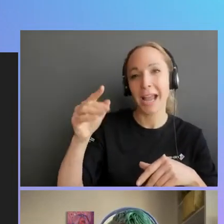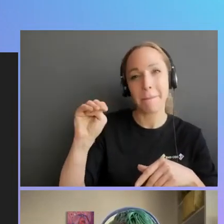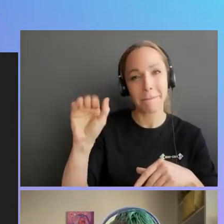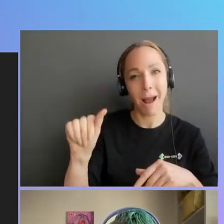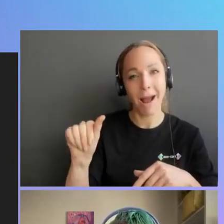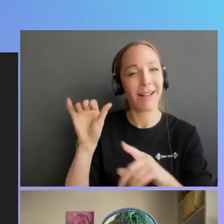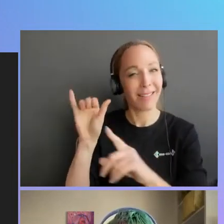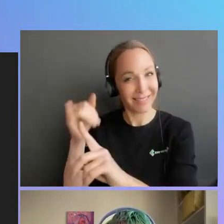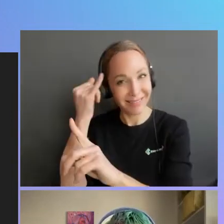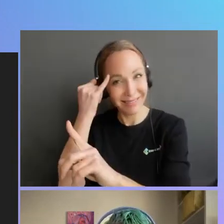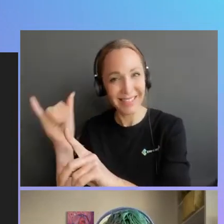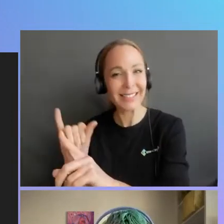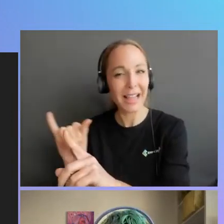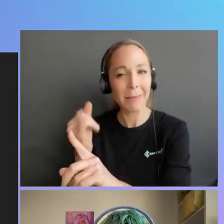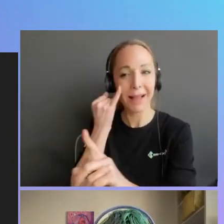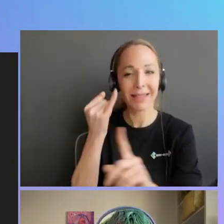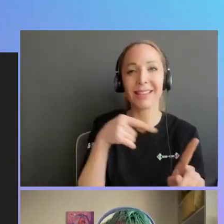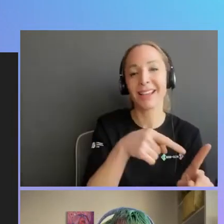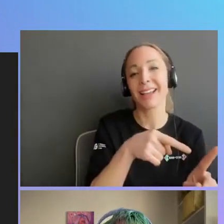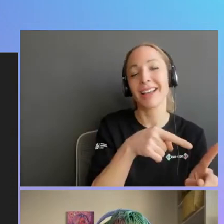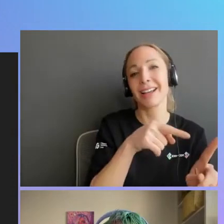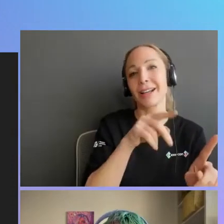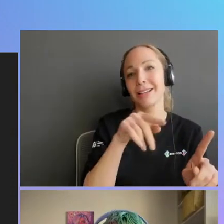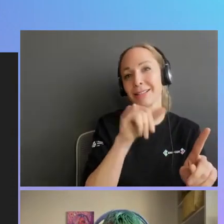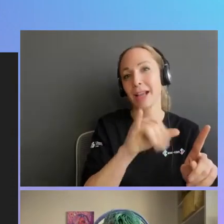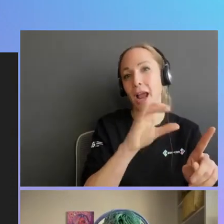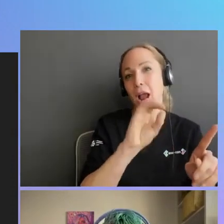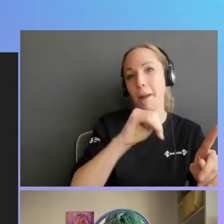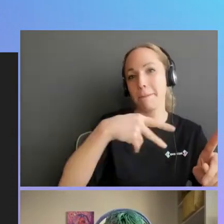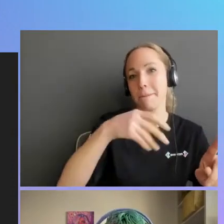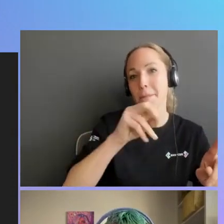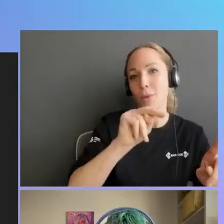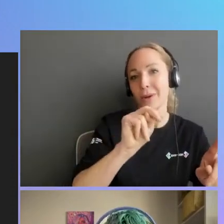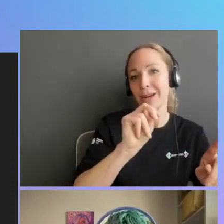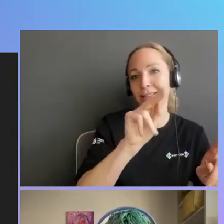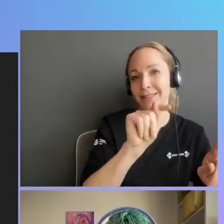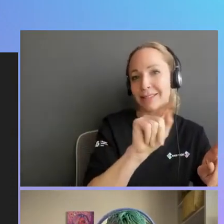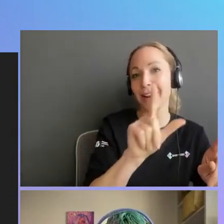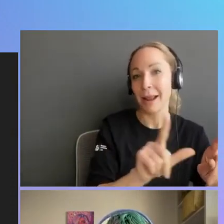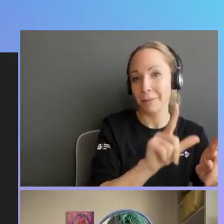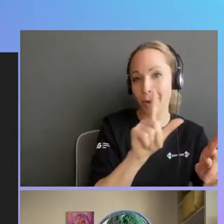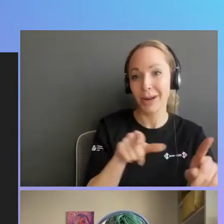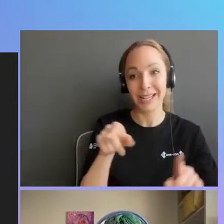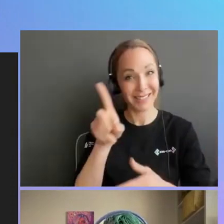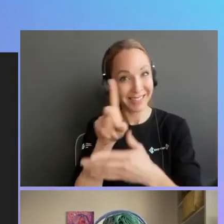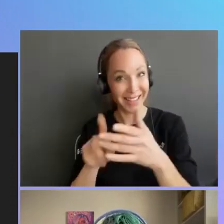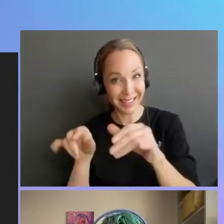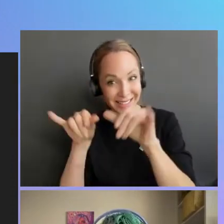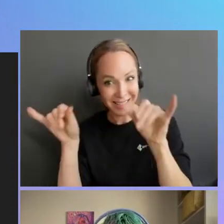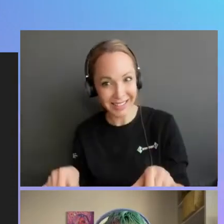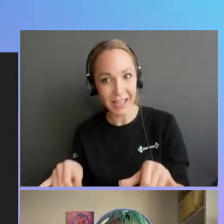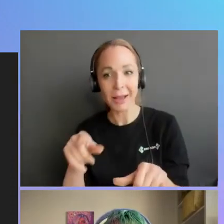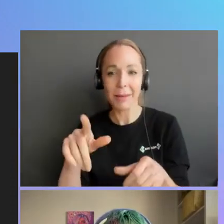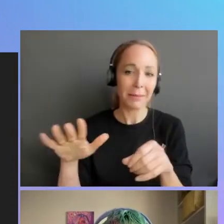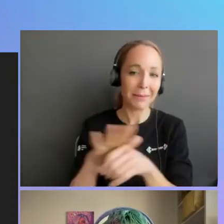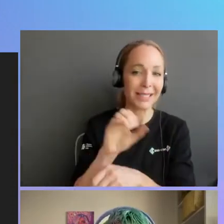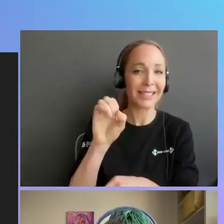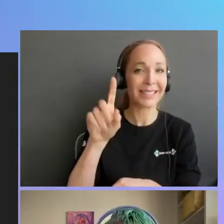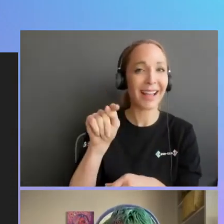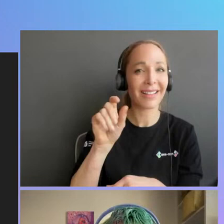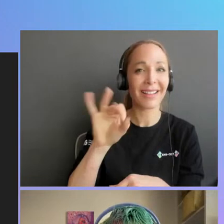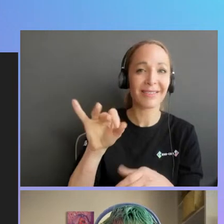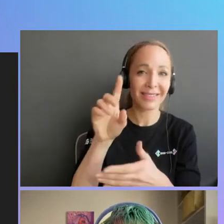So looking at their definition of a design system, a complete set of design standards, in parentheses, style guide,